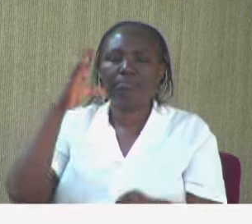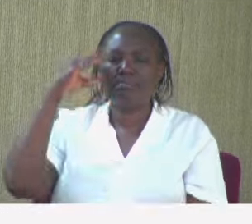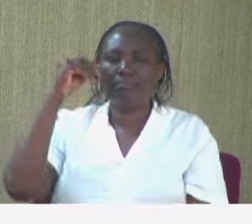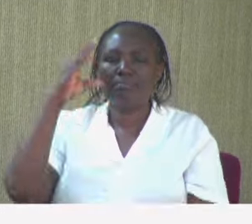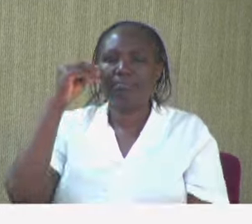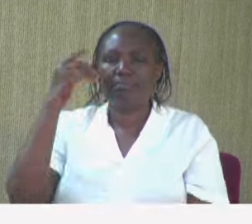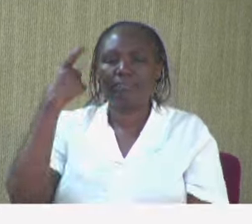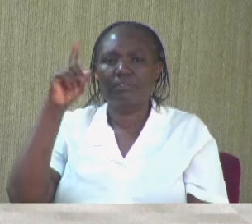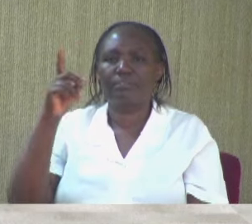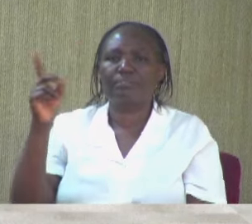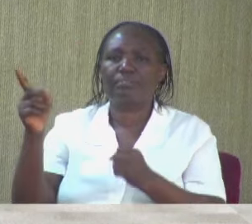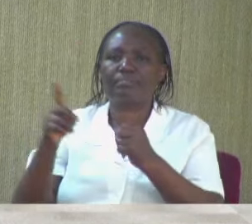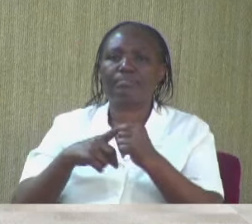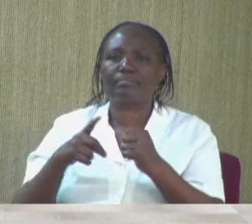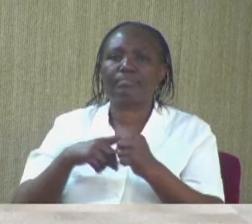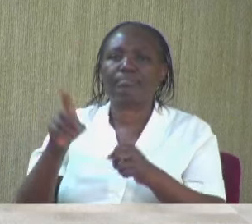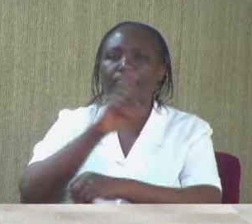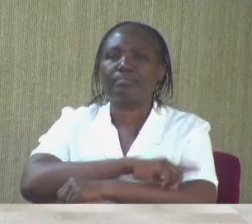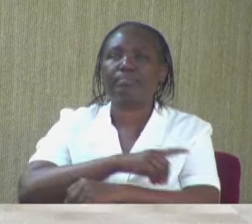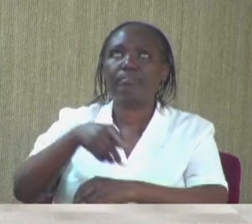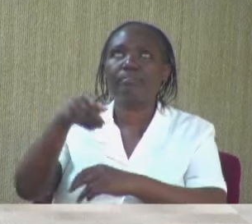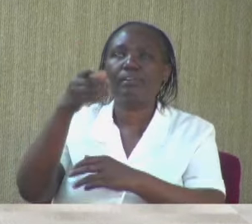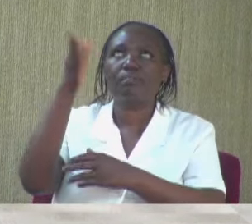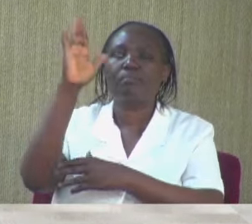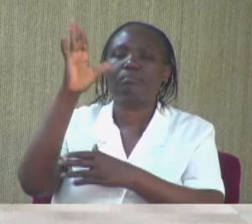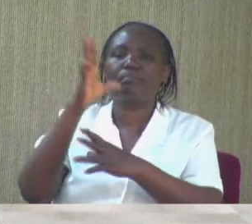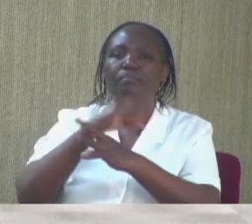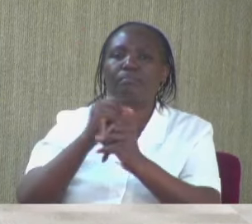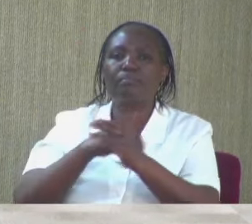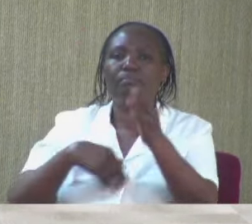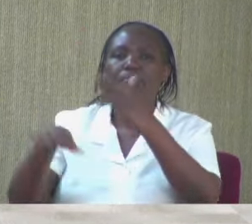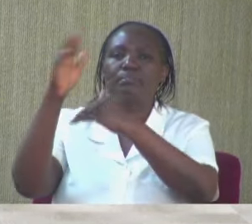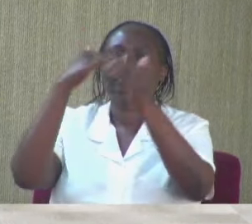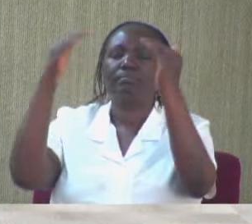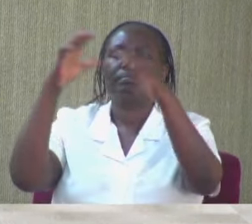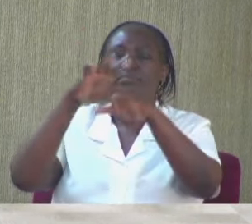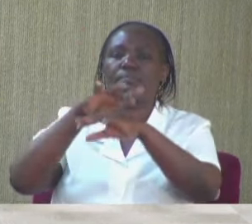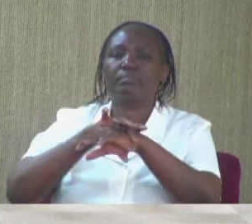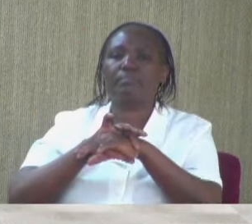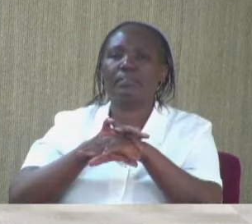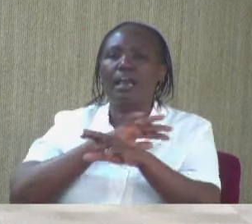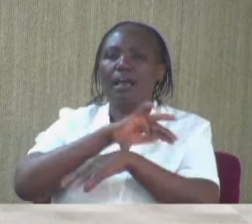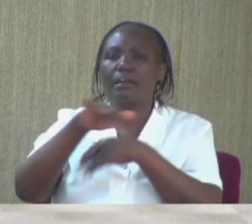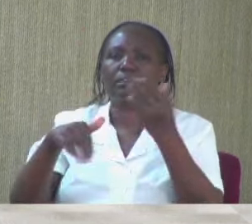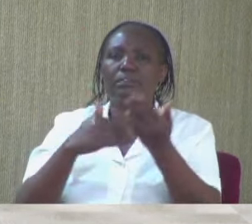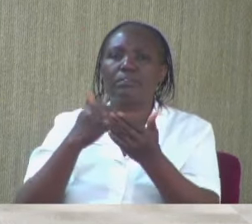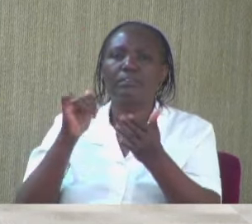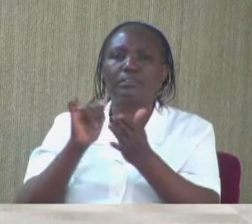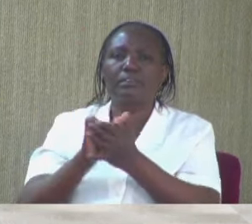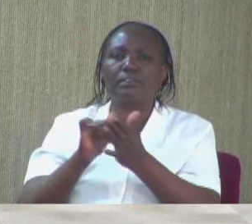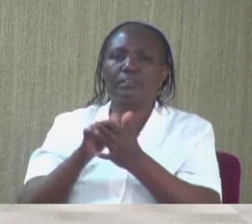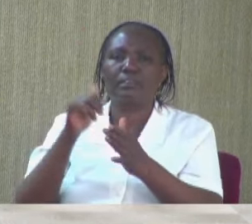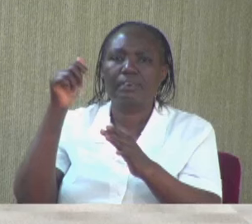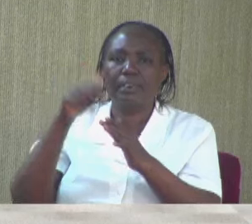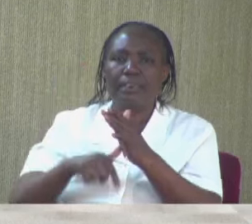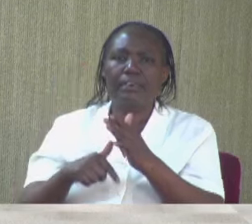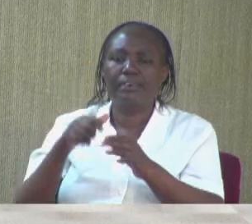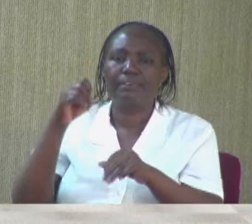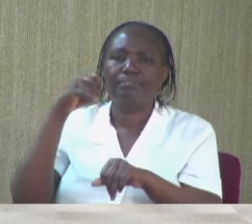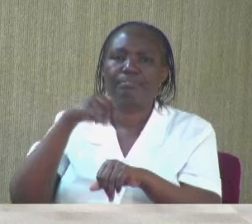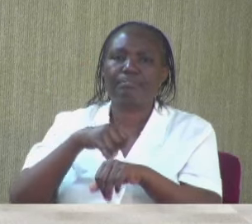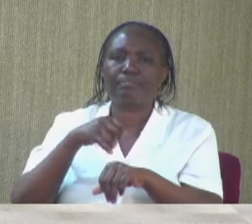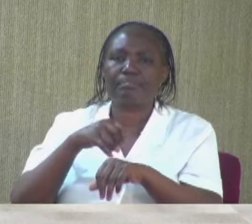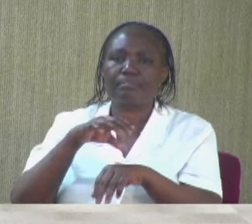the Lord made the heavens and the earth and the fountains of waters and all that is in them is. In other words, one of his